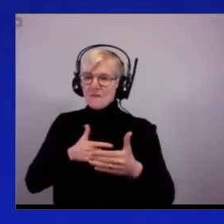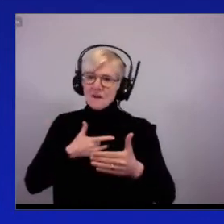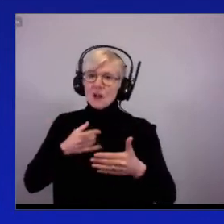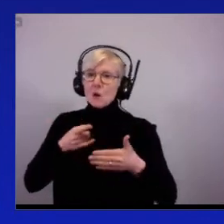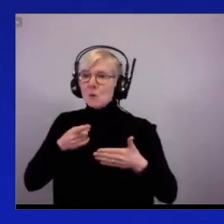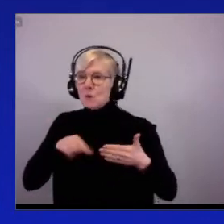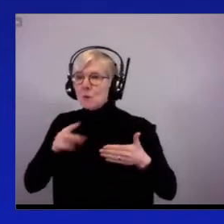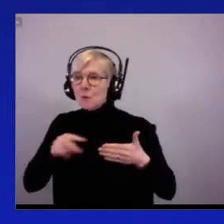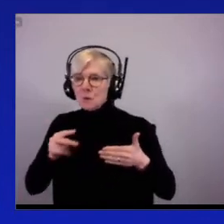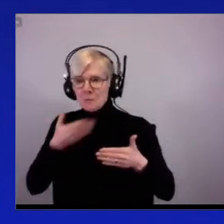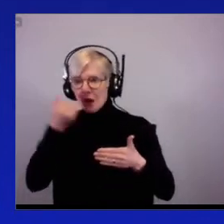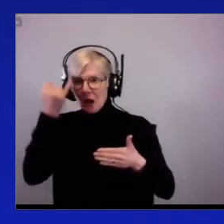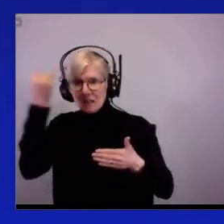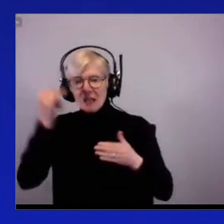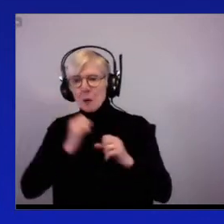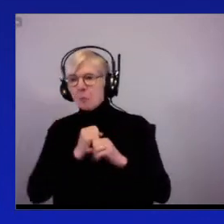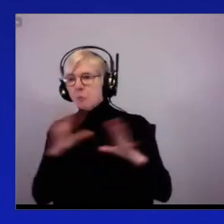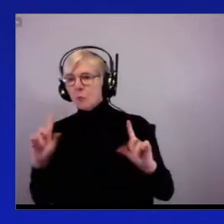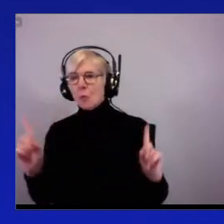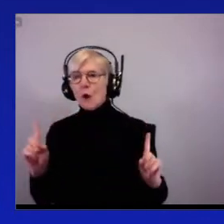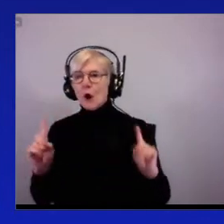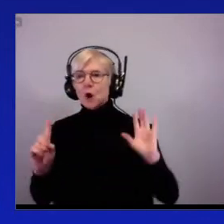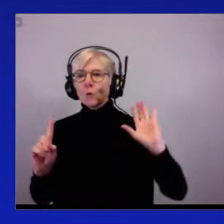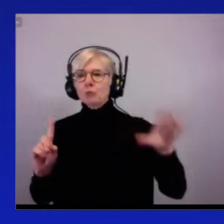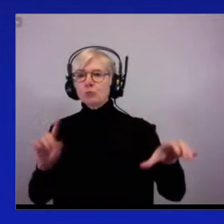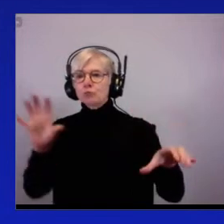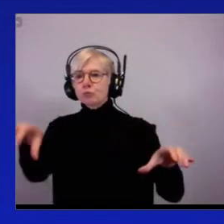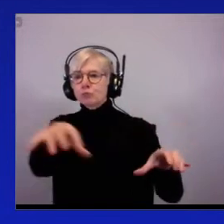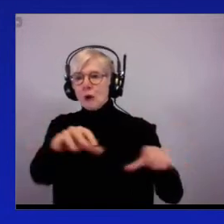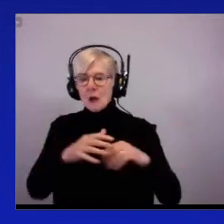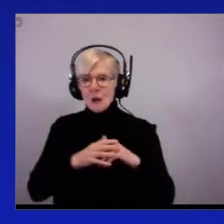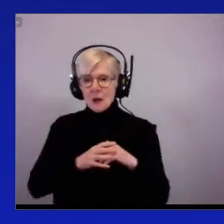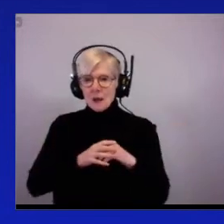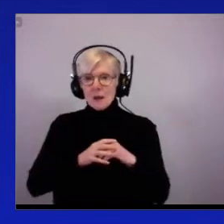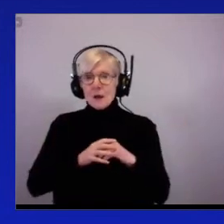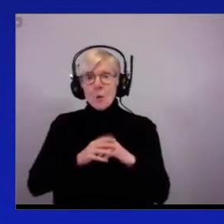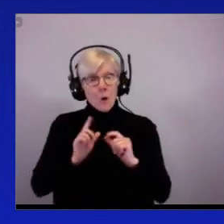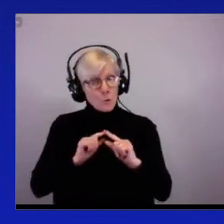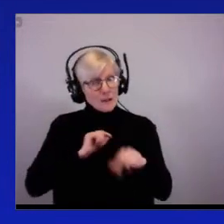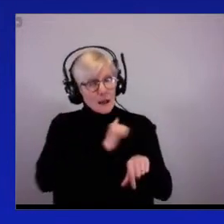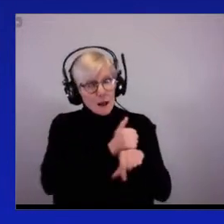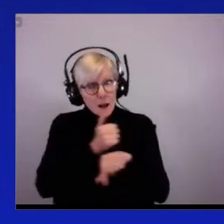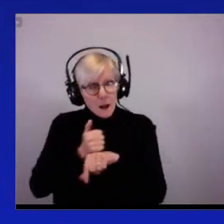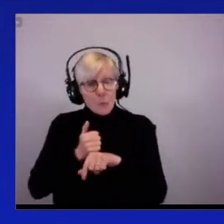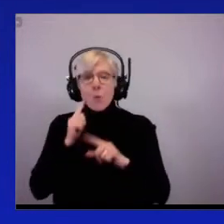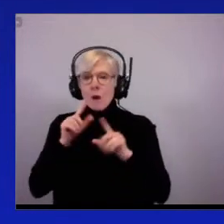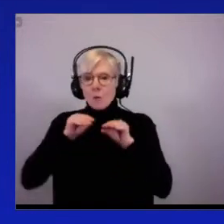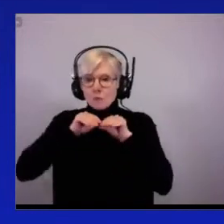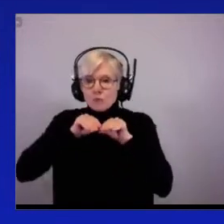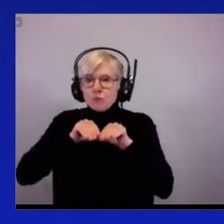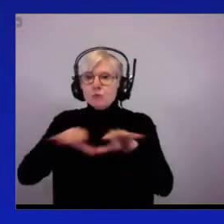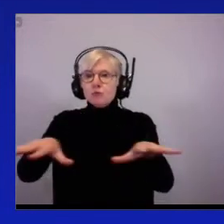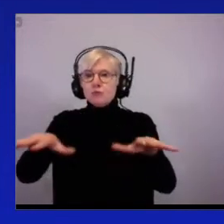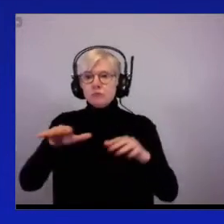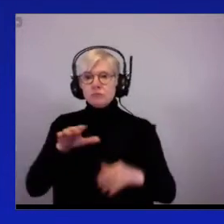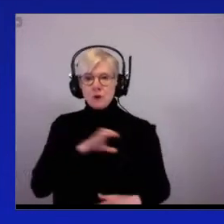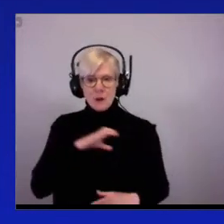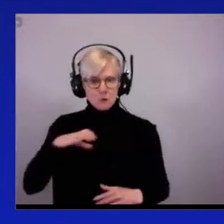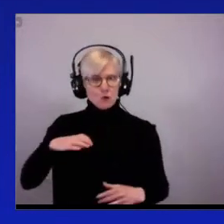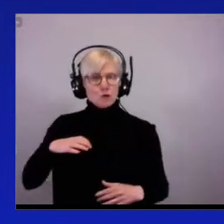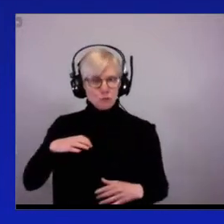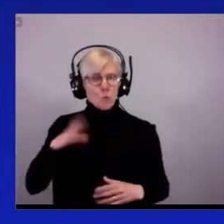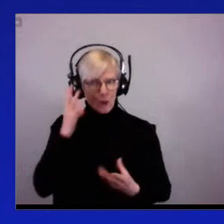we'll get an idea. And as soon as we've locked that down, like we've done it, it'll be transparent in one of the memos to council. We'll let you know right